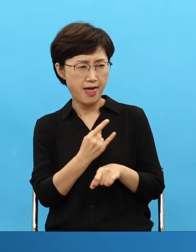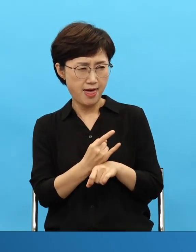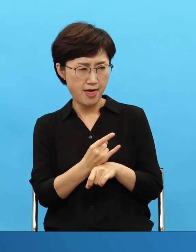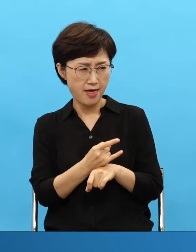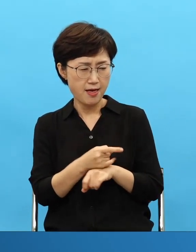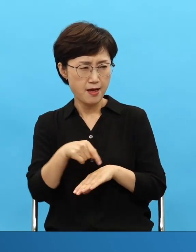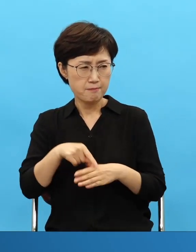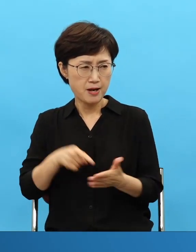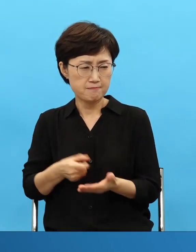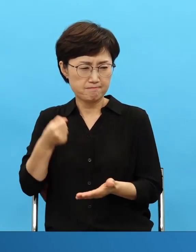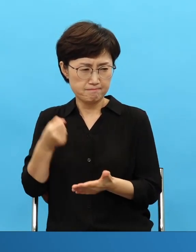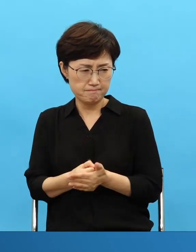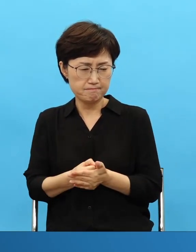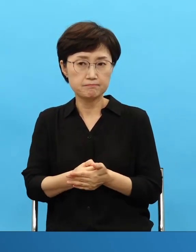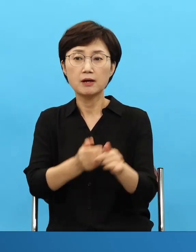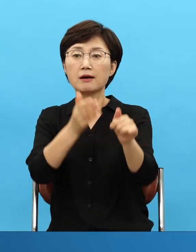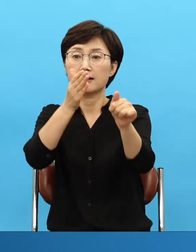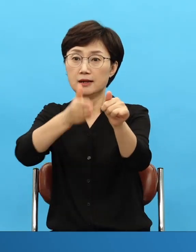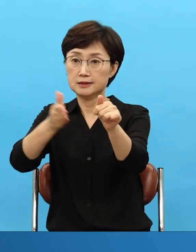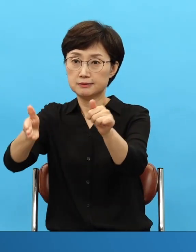in your heart, and you must head out.